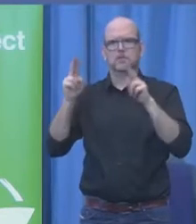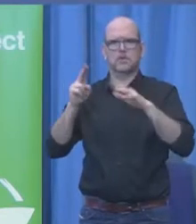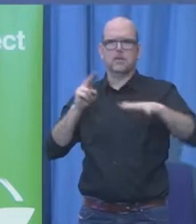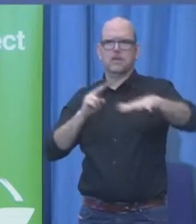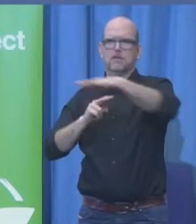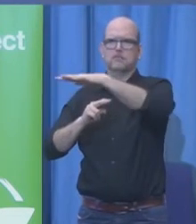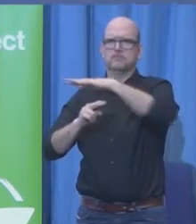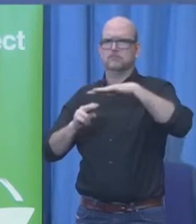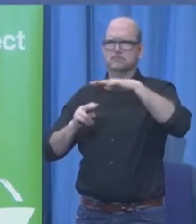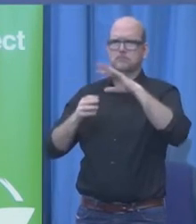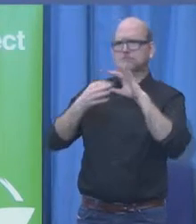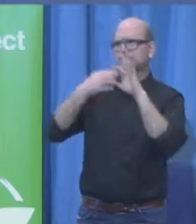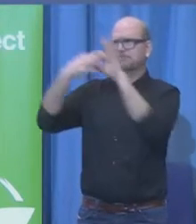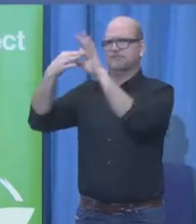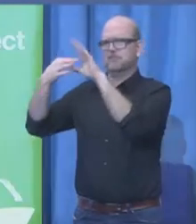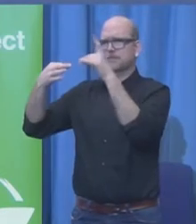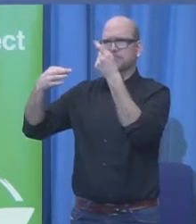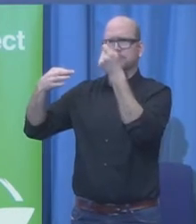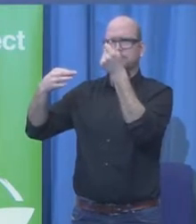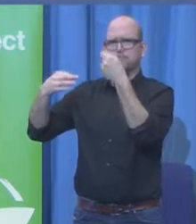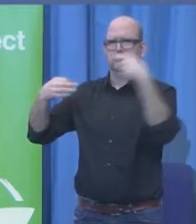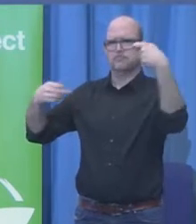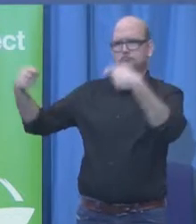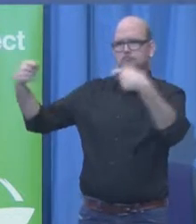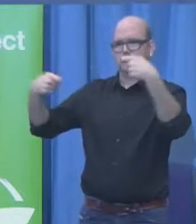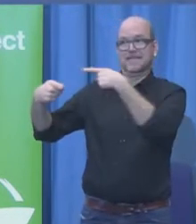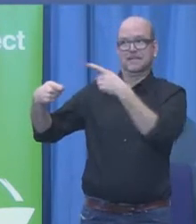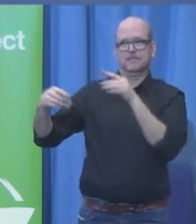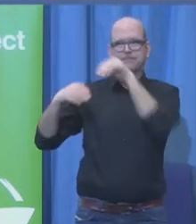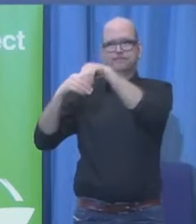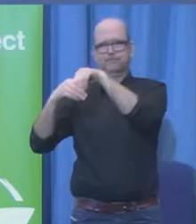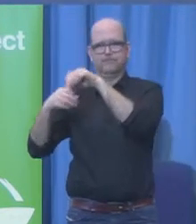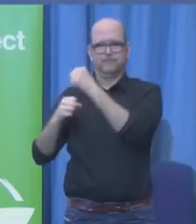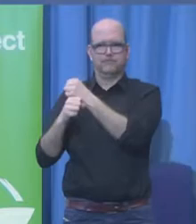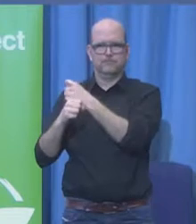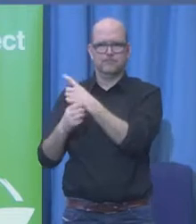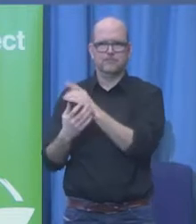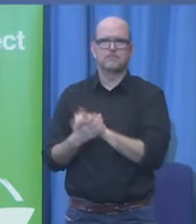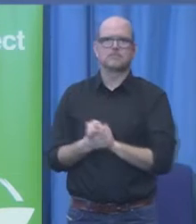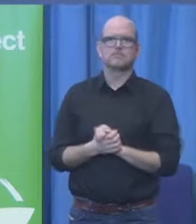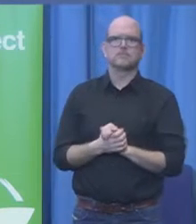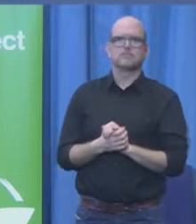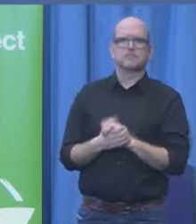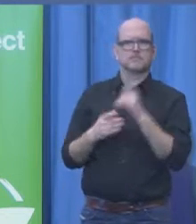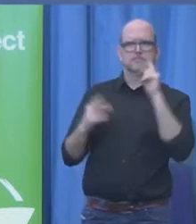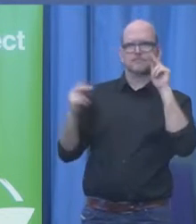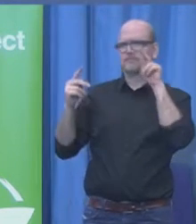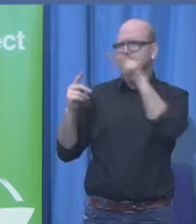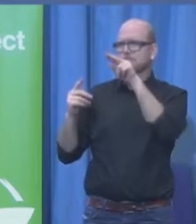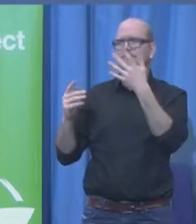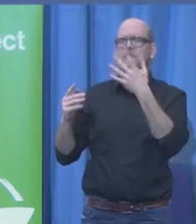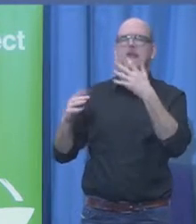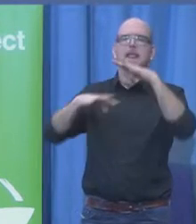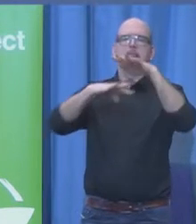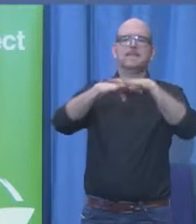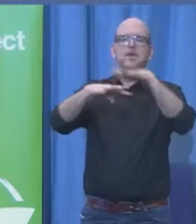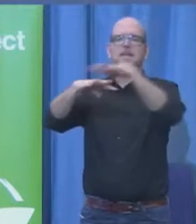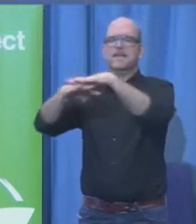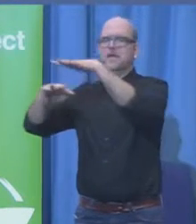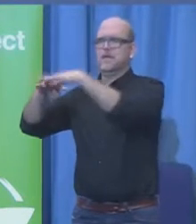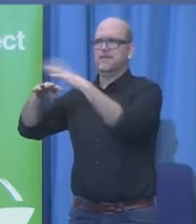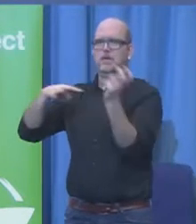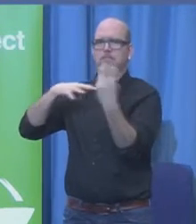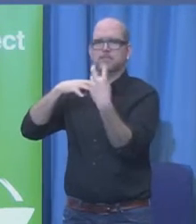it's basically a platform for connect, learn, and work together. And within disability, we have a